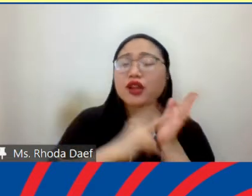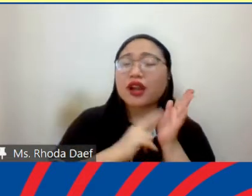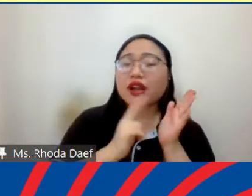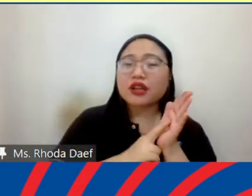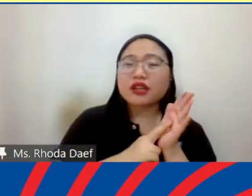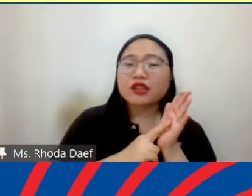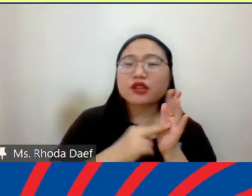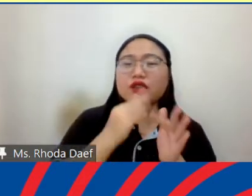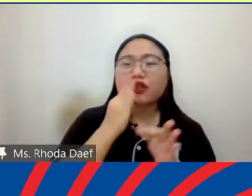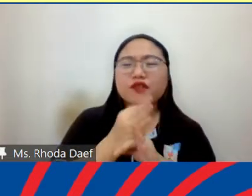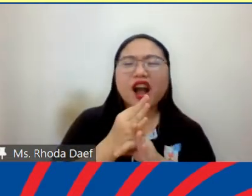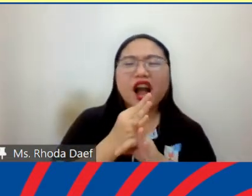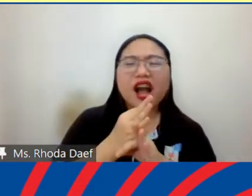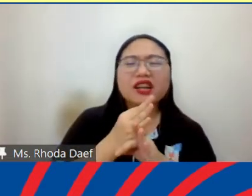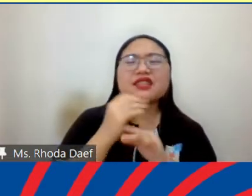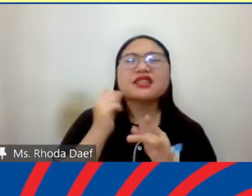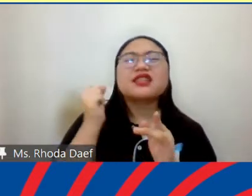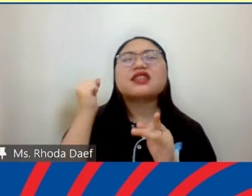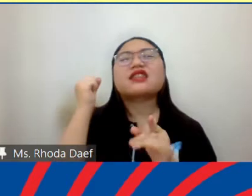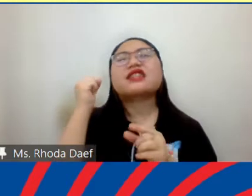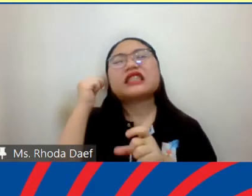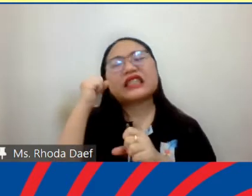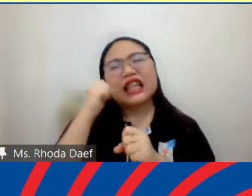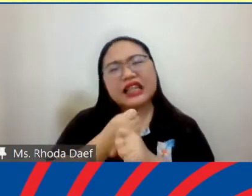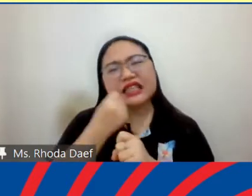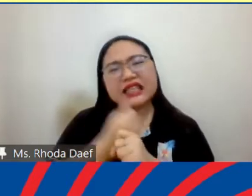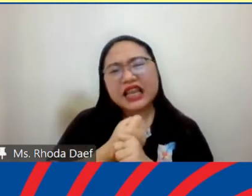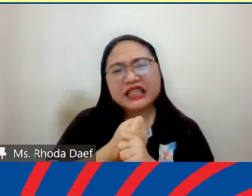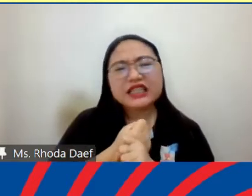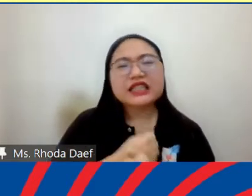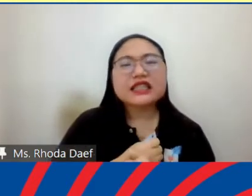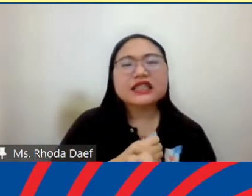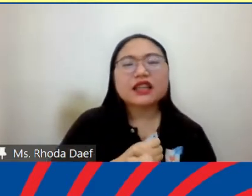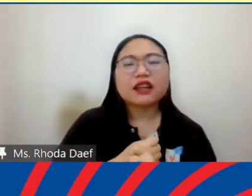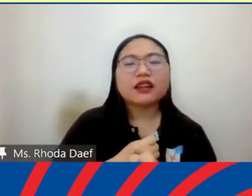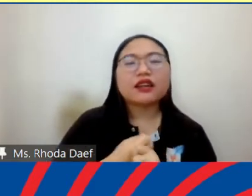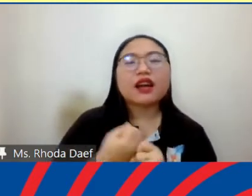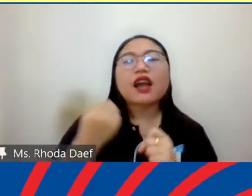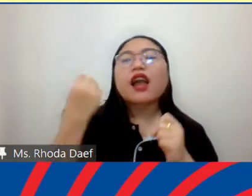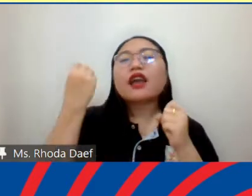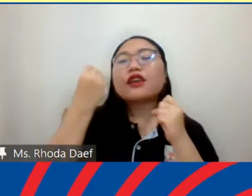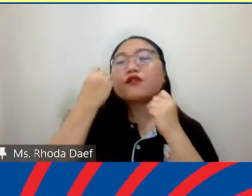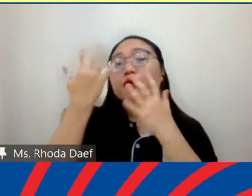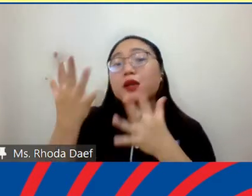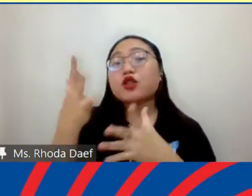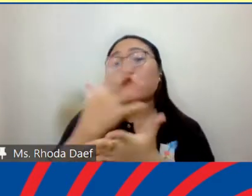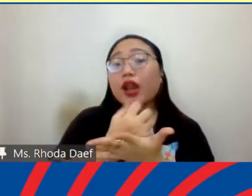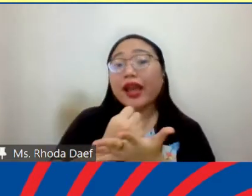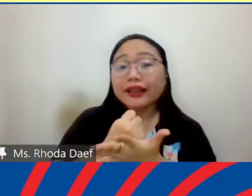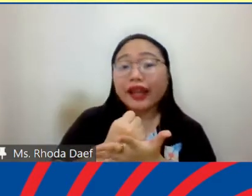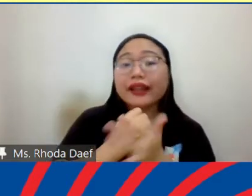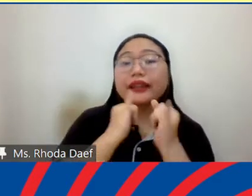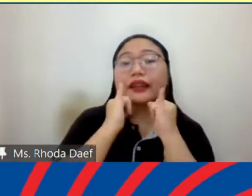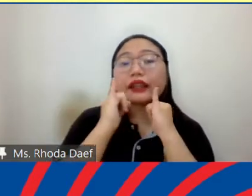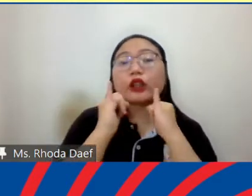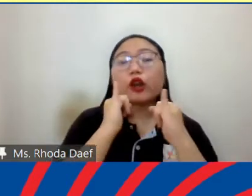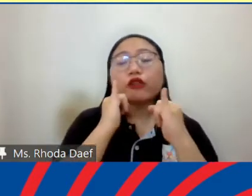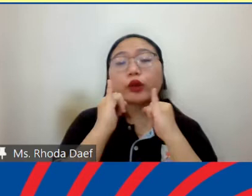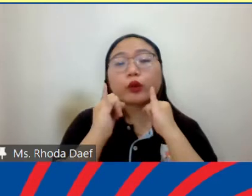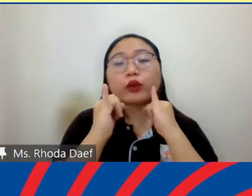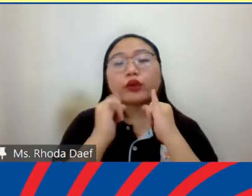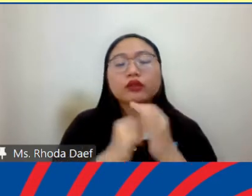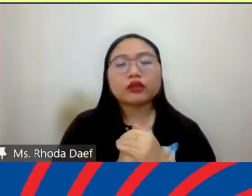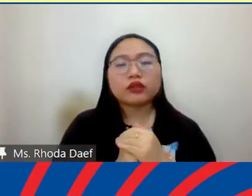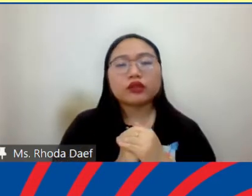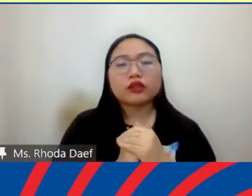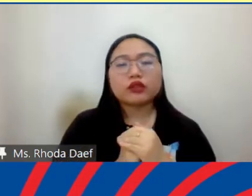facts, statistics, yeah, information collected, interviews,